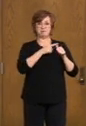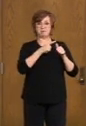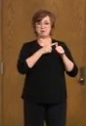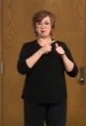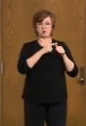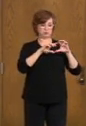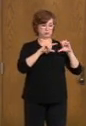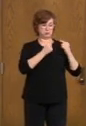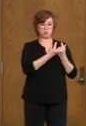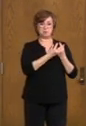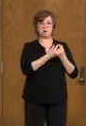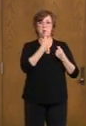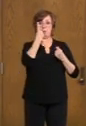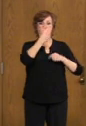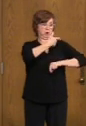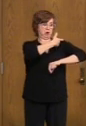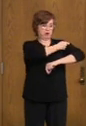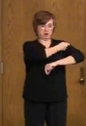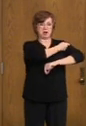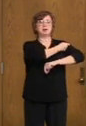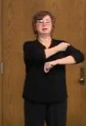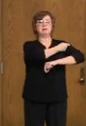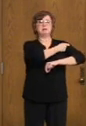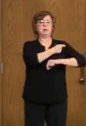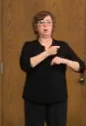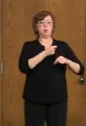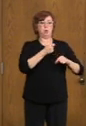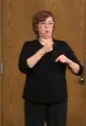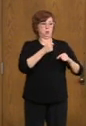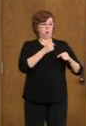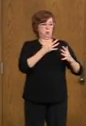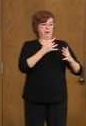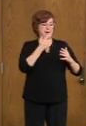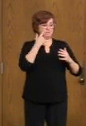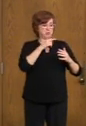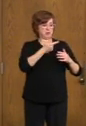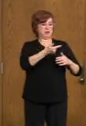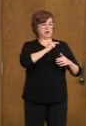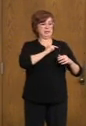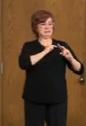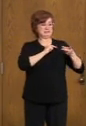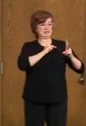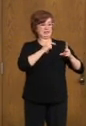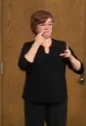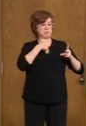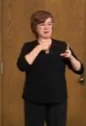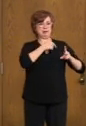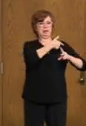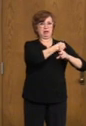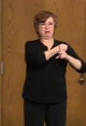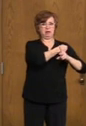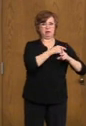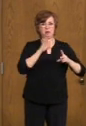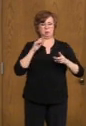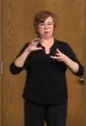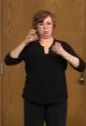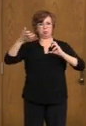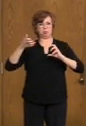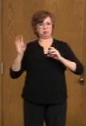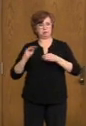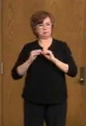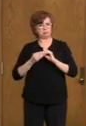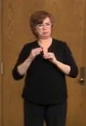that you may have to extend the gap, and is there any fear that might impact vaccination efforts?